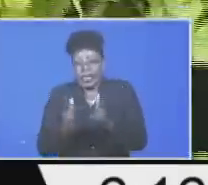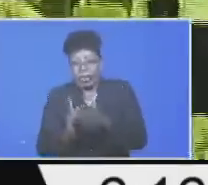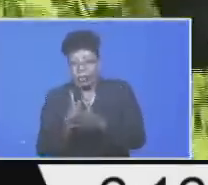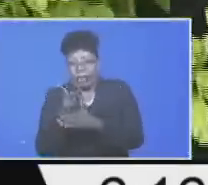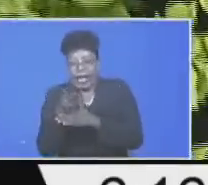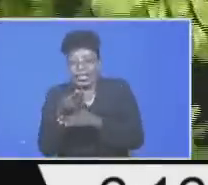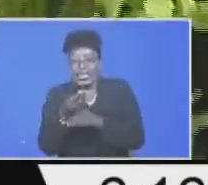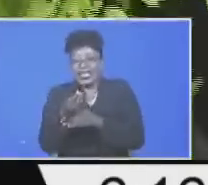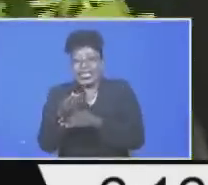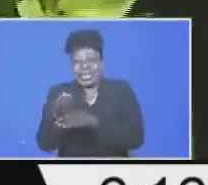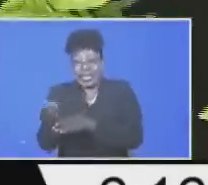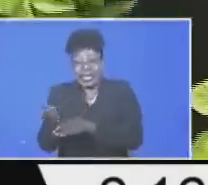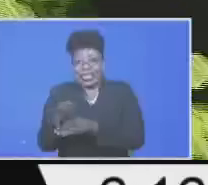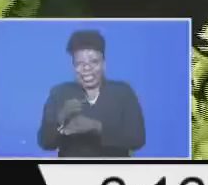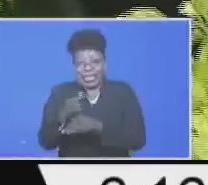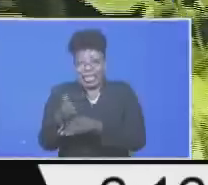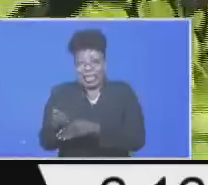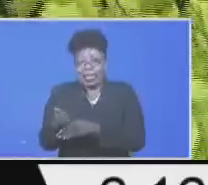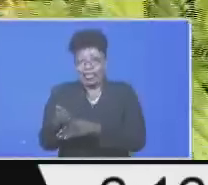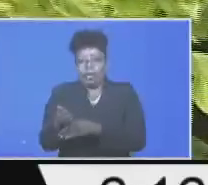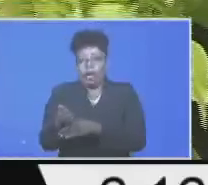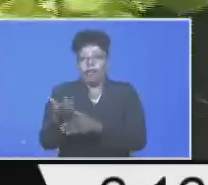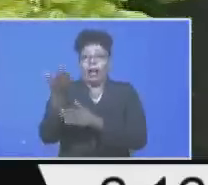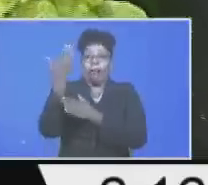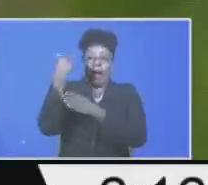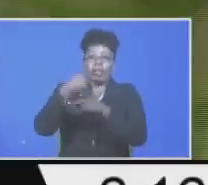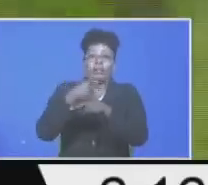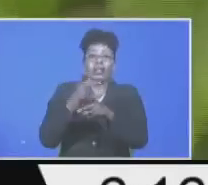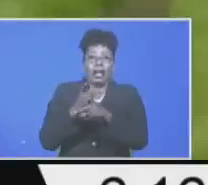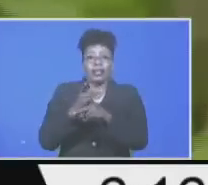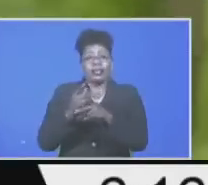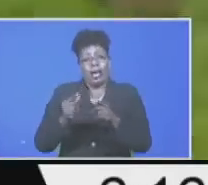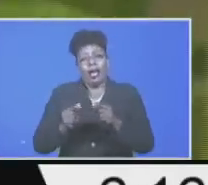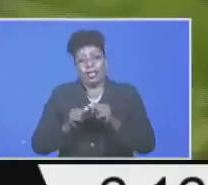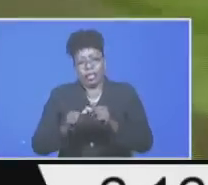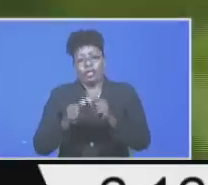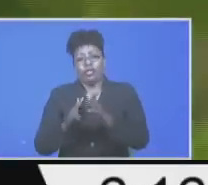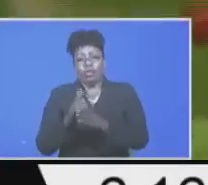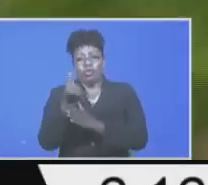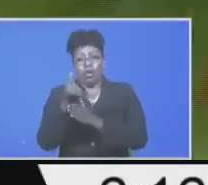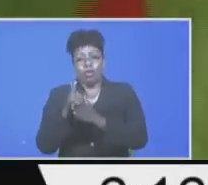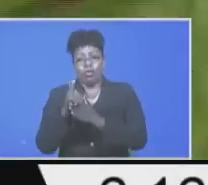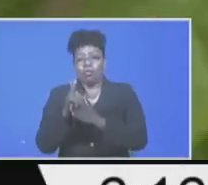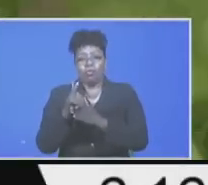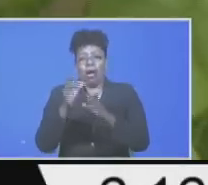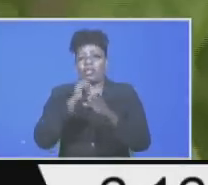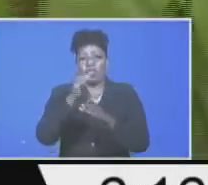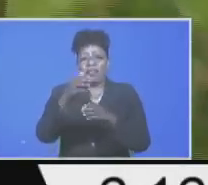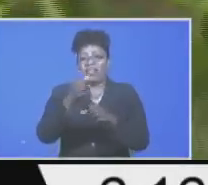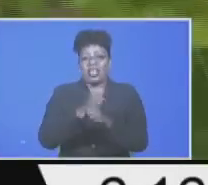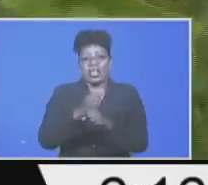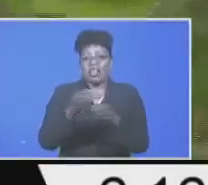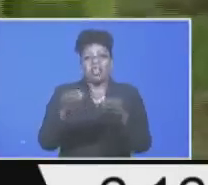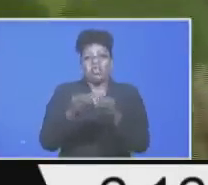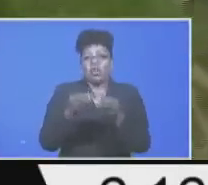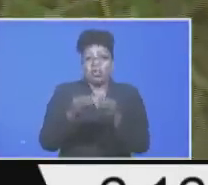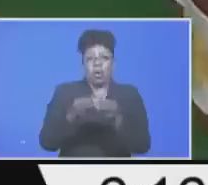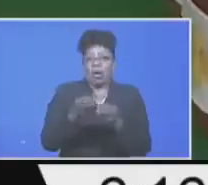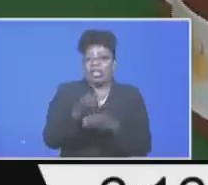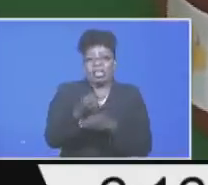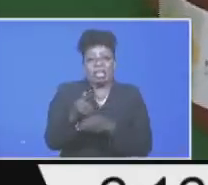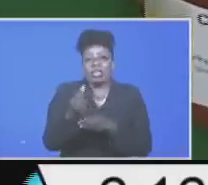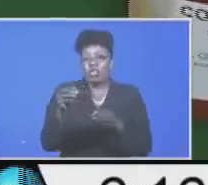seeds from my past production and just keep growing them. So I don't even have to buy seeds no more, because I'm germinating my own seeds and everything